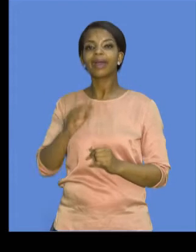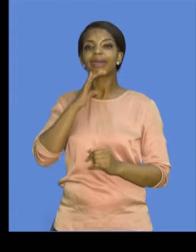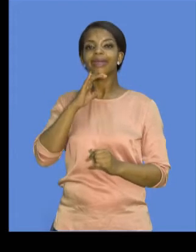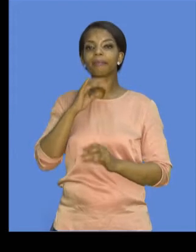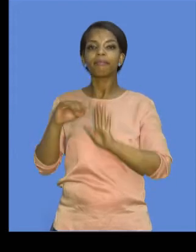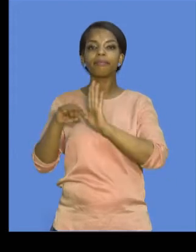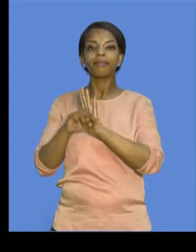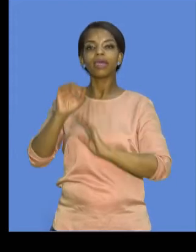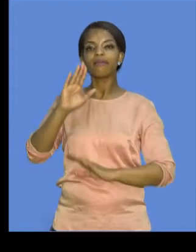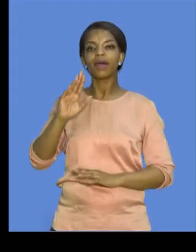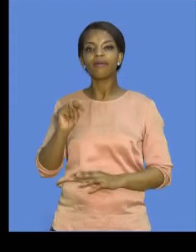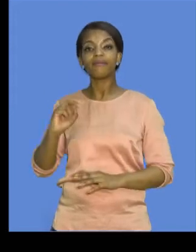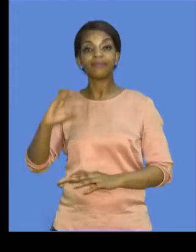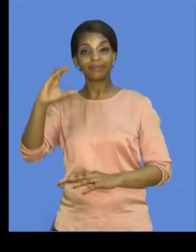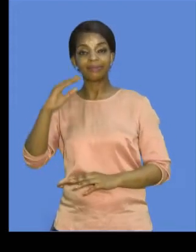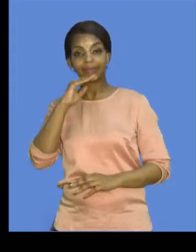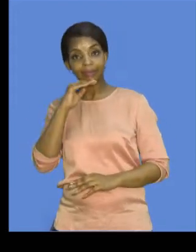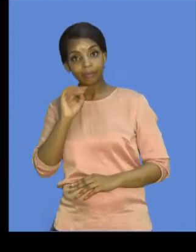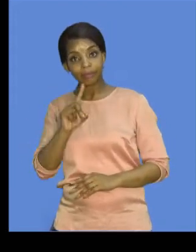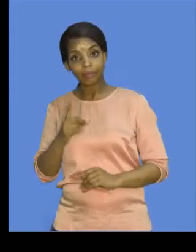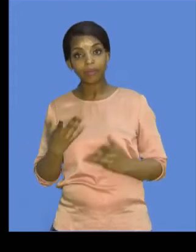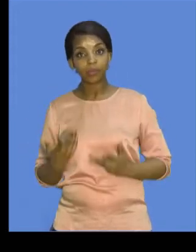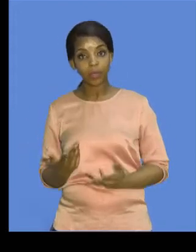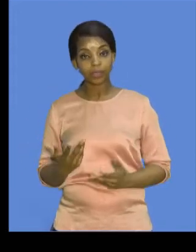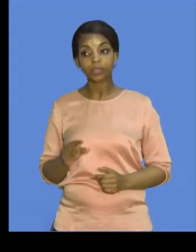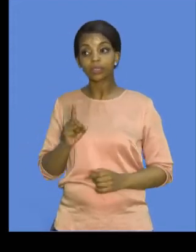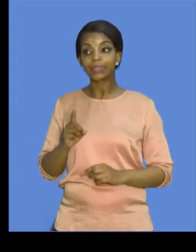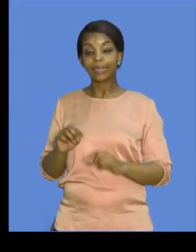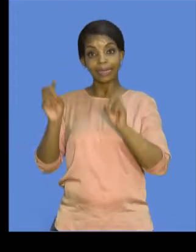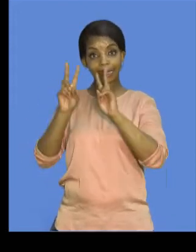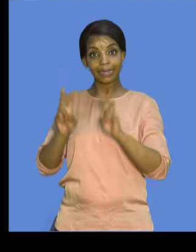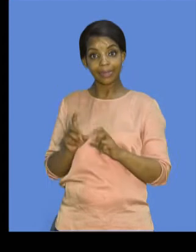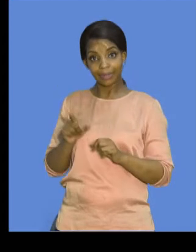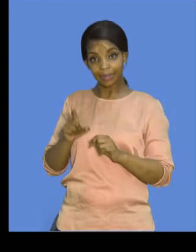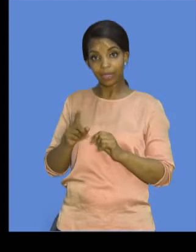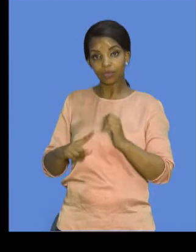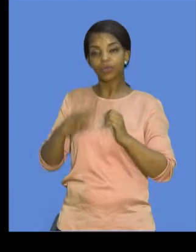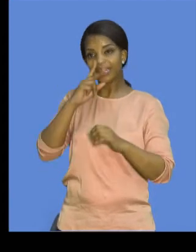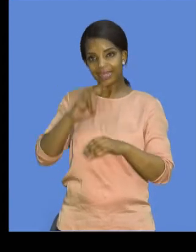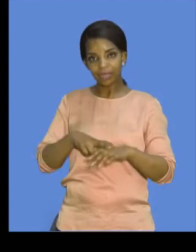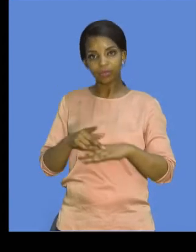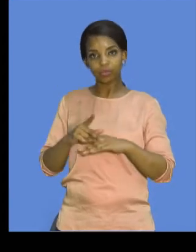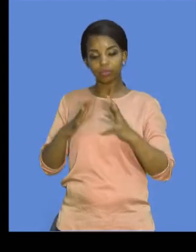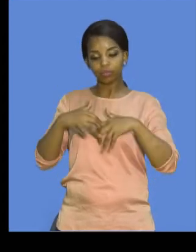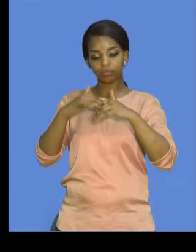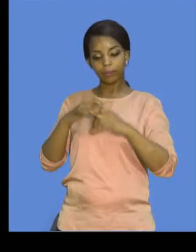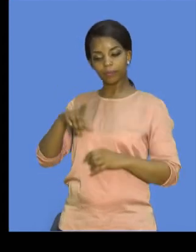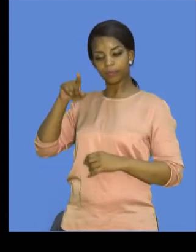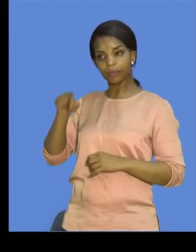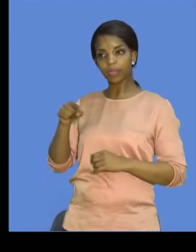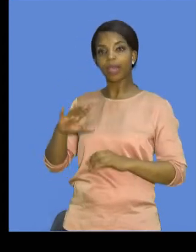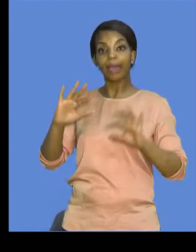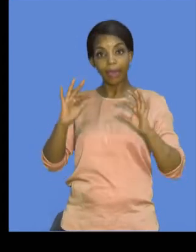negative 5 nanocoulombs. What does that mean? It says that electrons were added to Q2 to create this charge